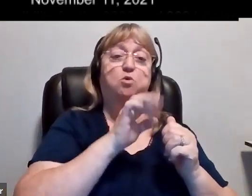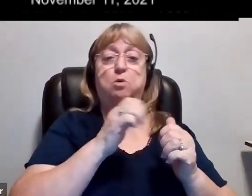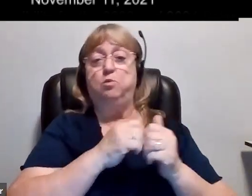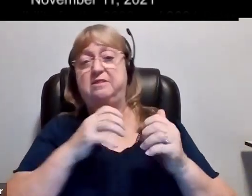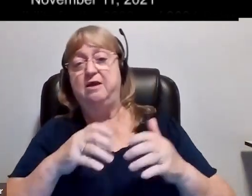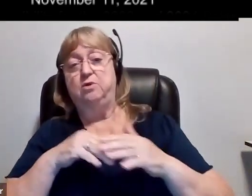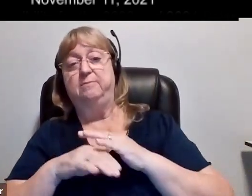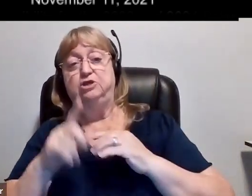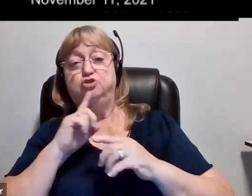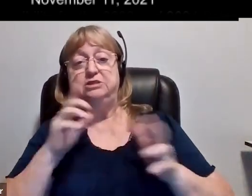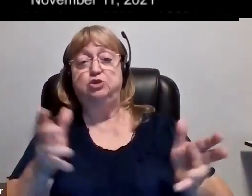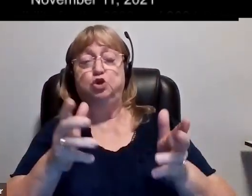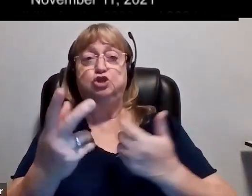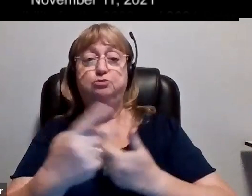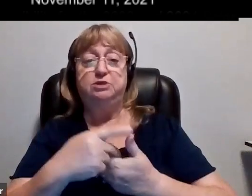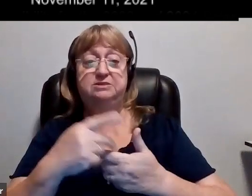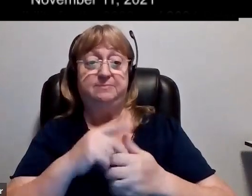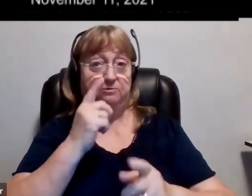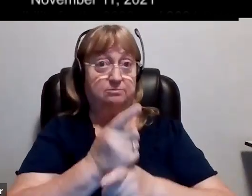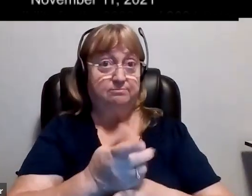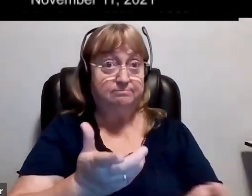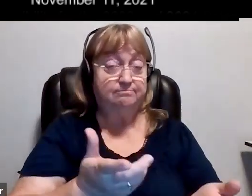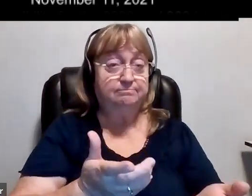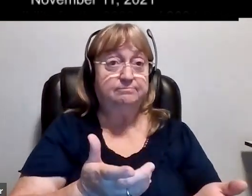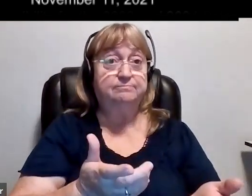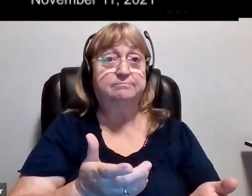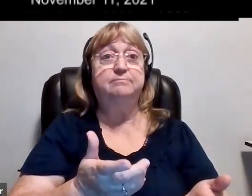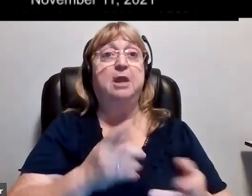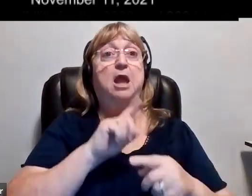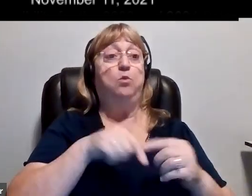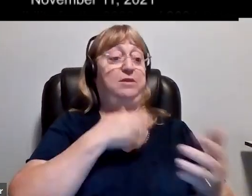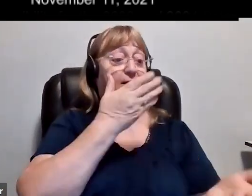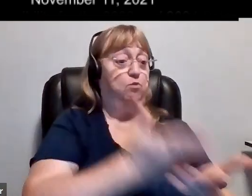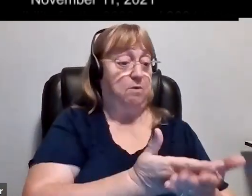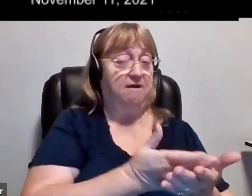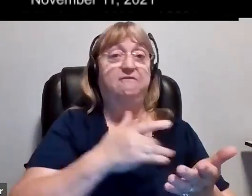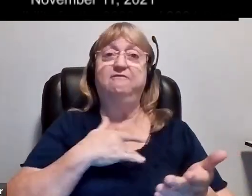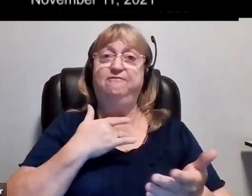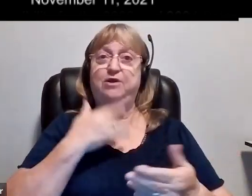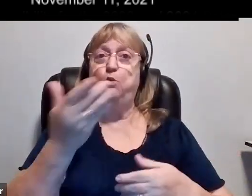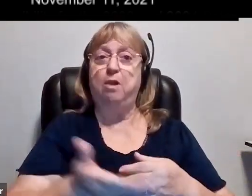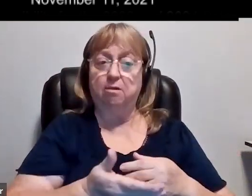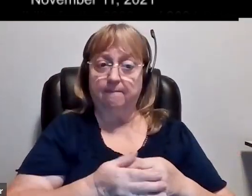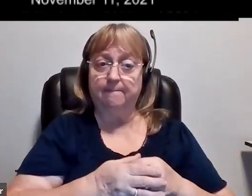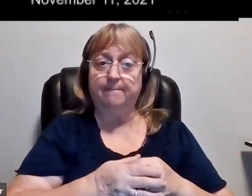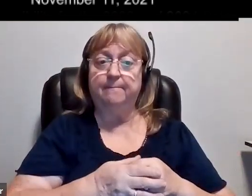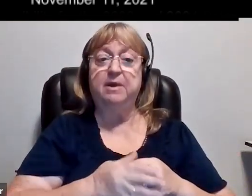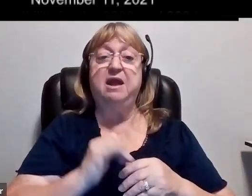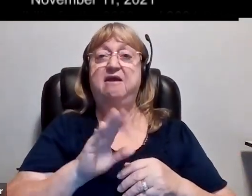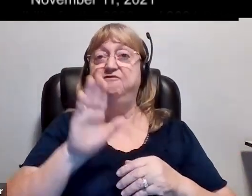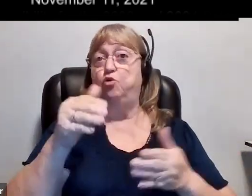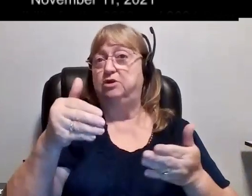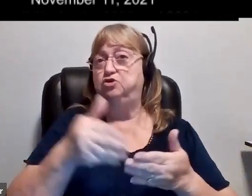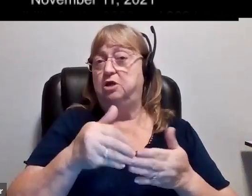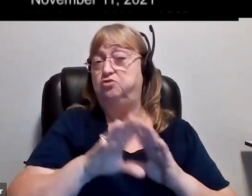is encouraged to participate, right? Okay. Once they get there, they feel welcome. If your little introductory